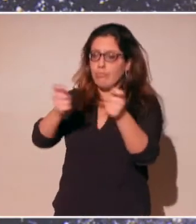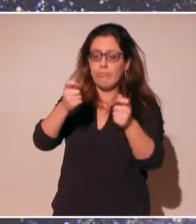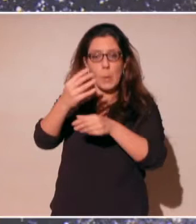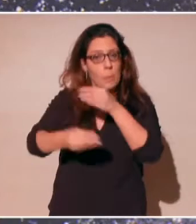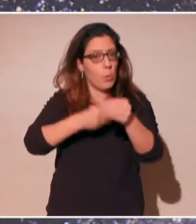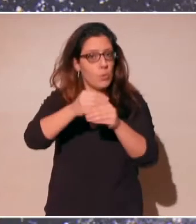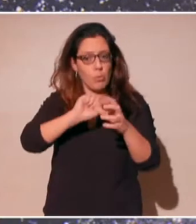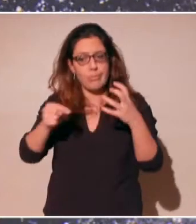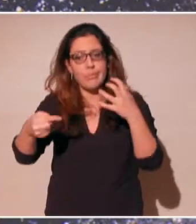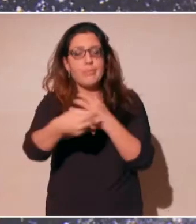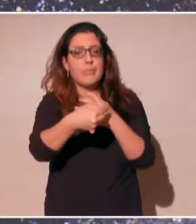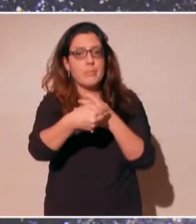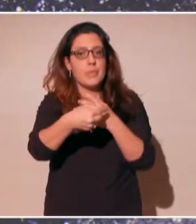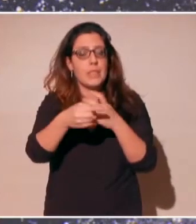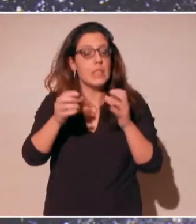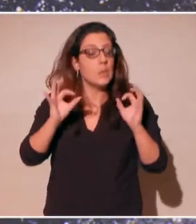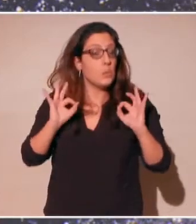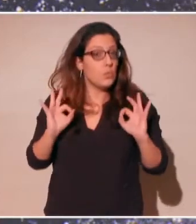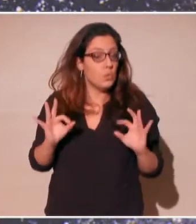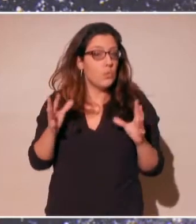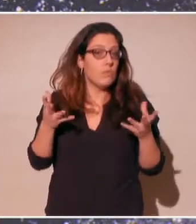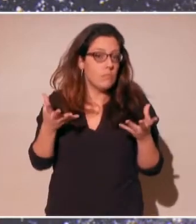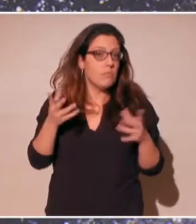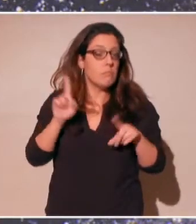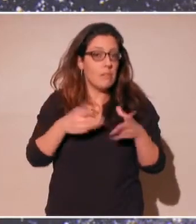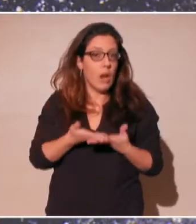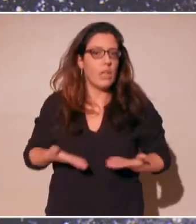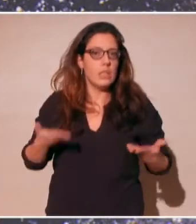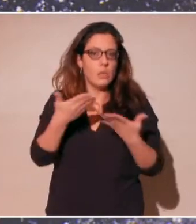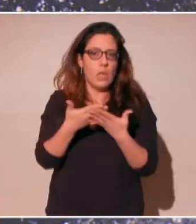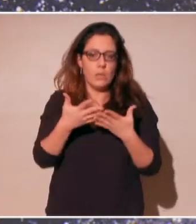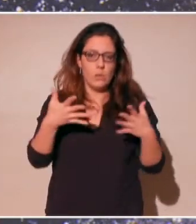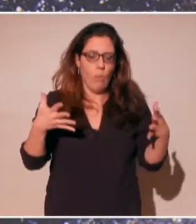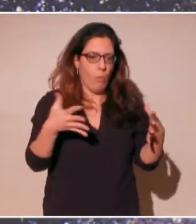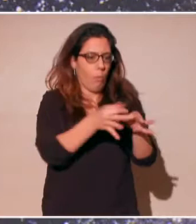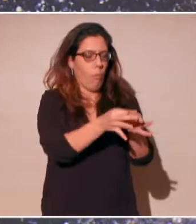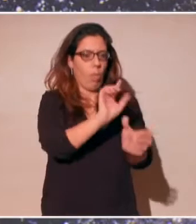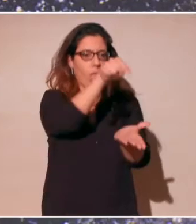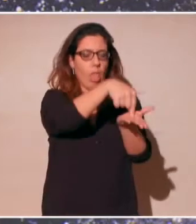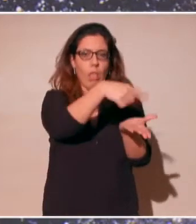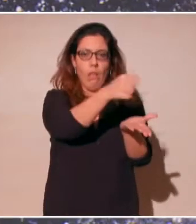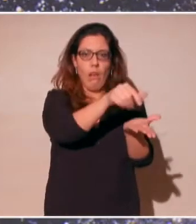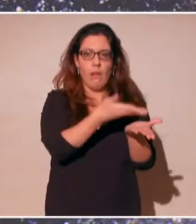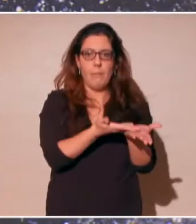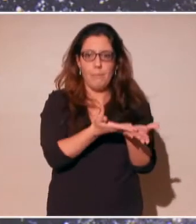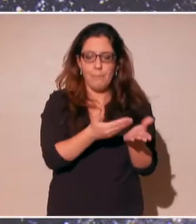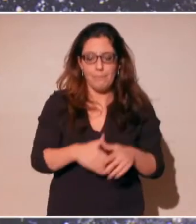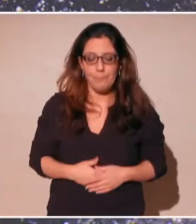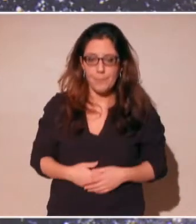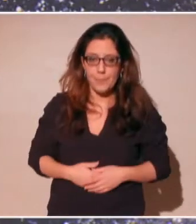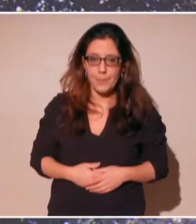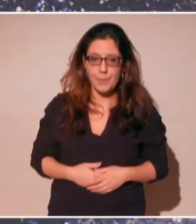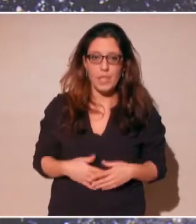this field is also global or international. And sometimes there are real concentrations